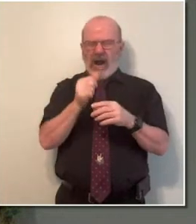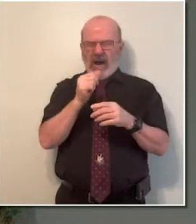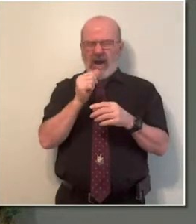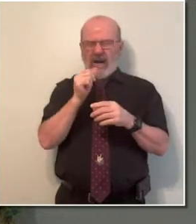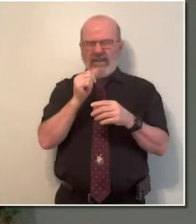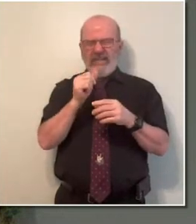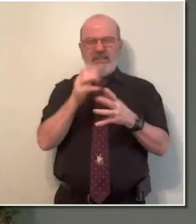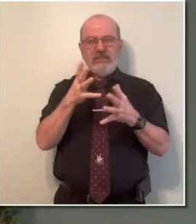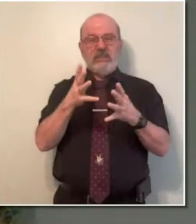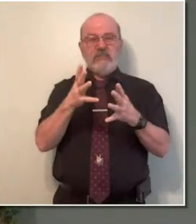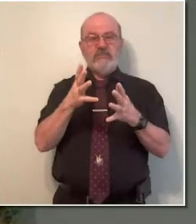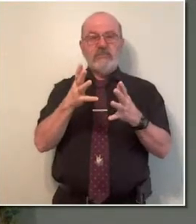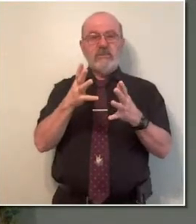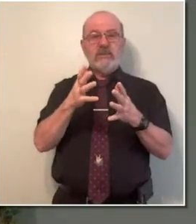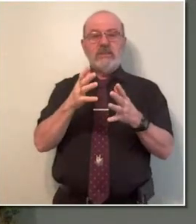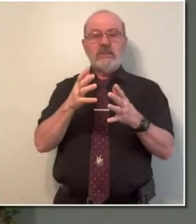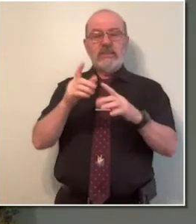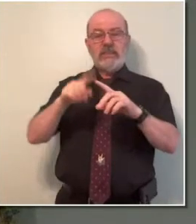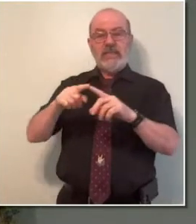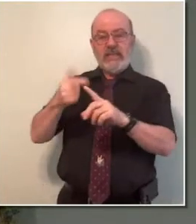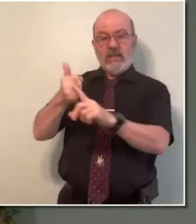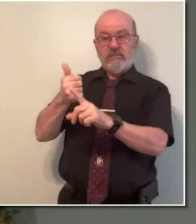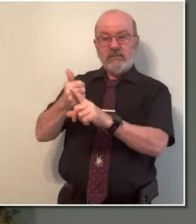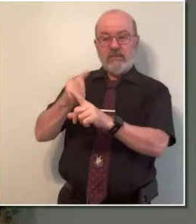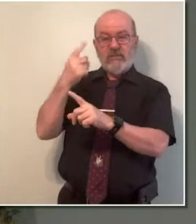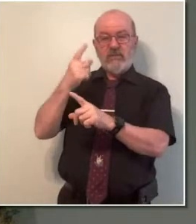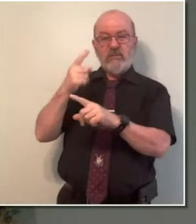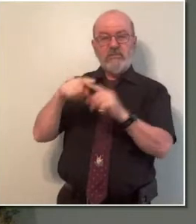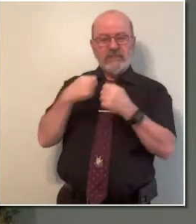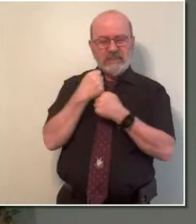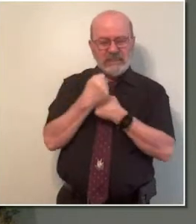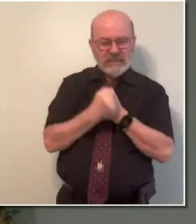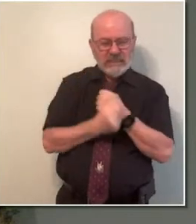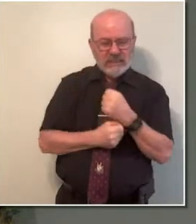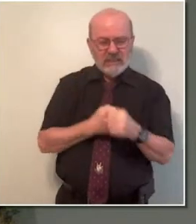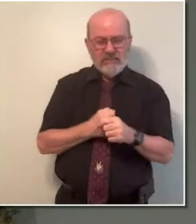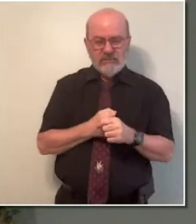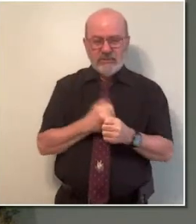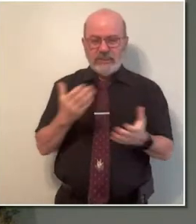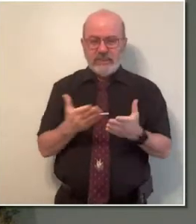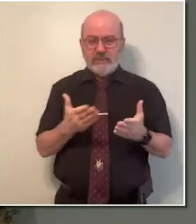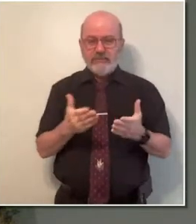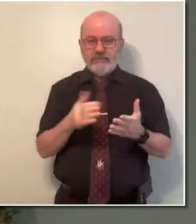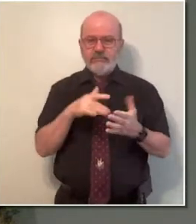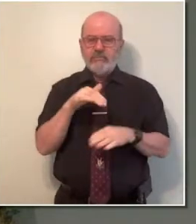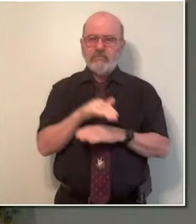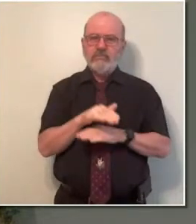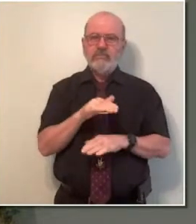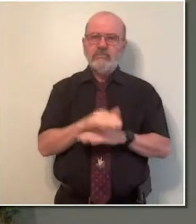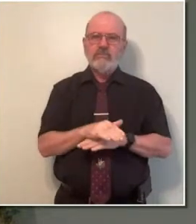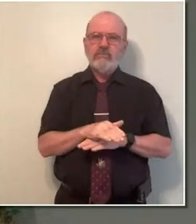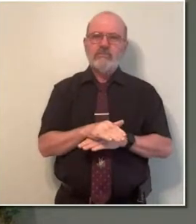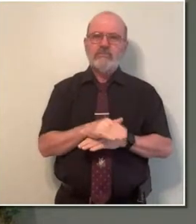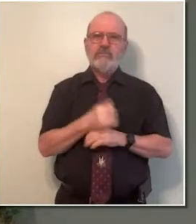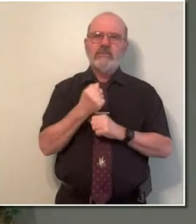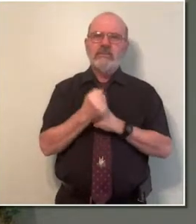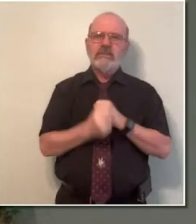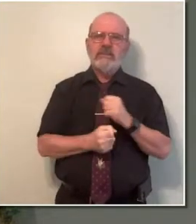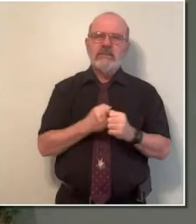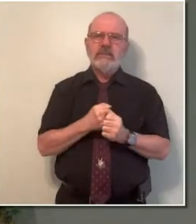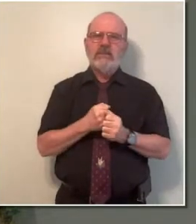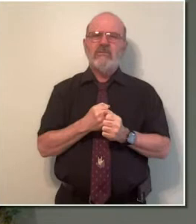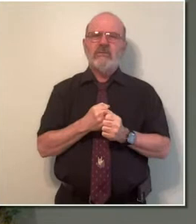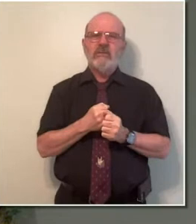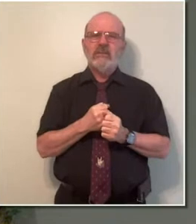he did indeed lean on his own understanding. But he suffered, what he's suffering here and what we'll study tonight, is he's suffering the agony